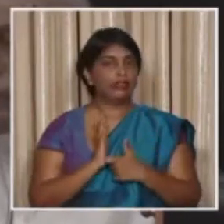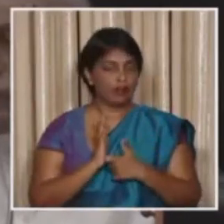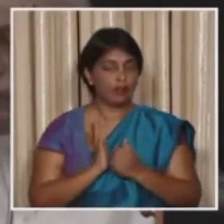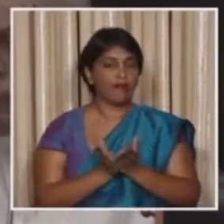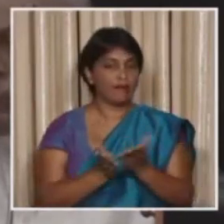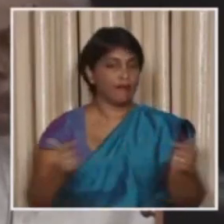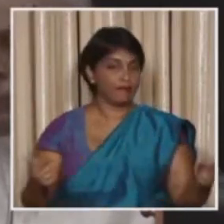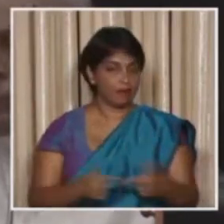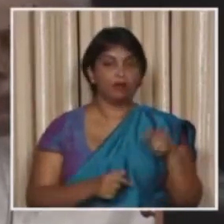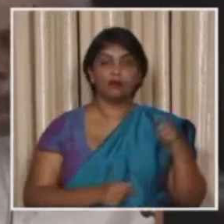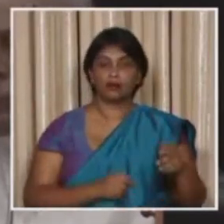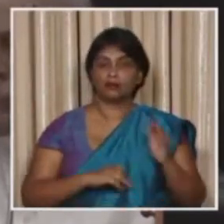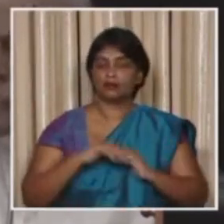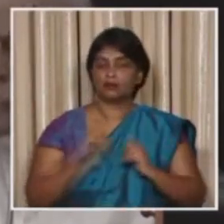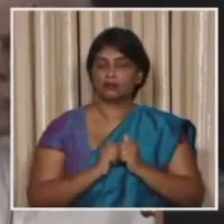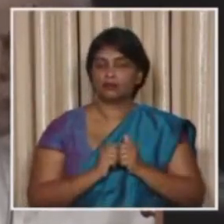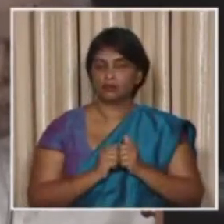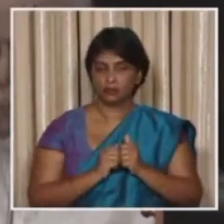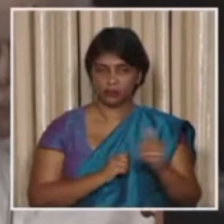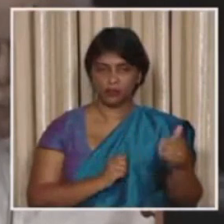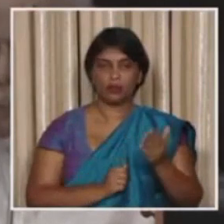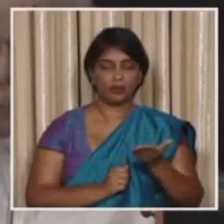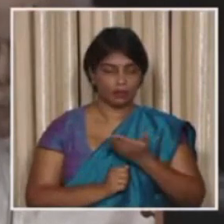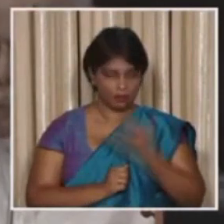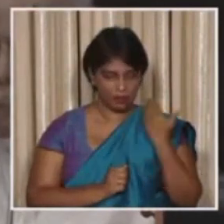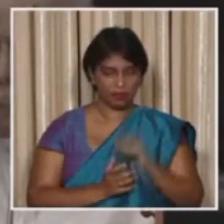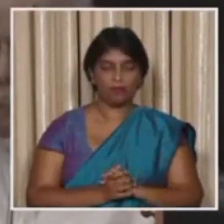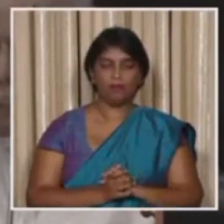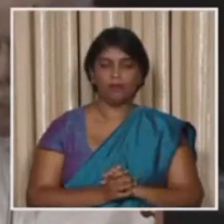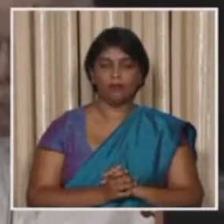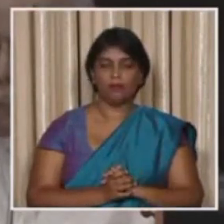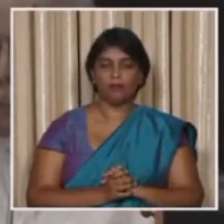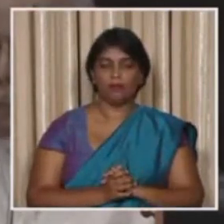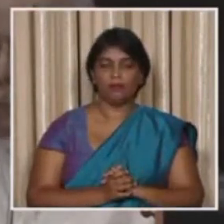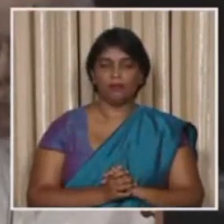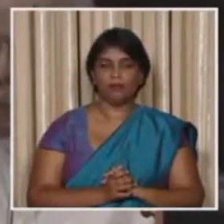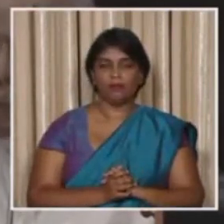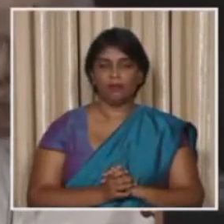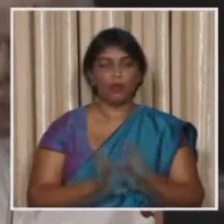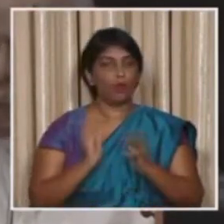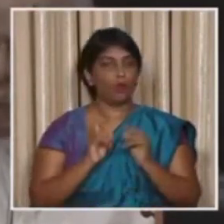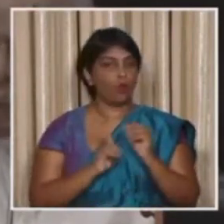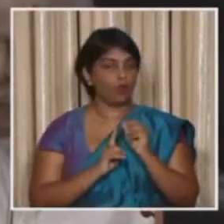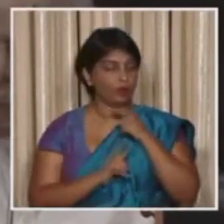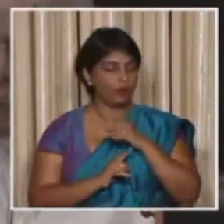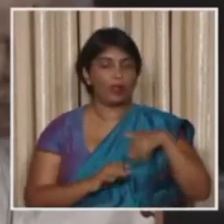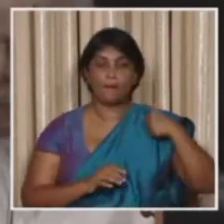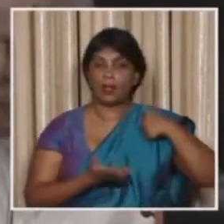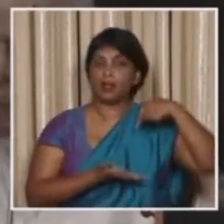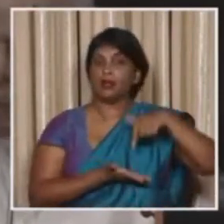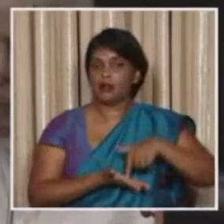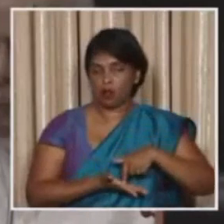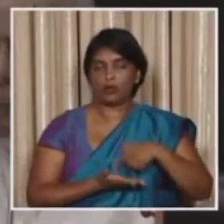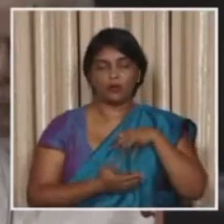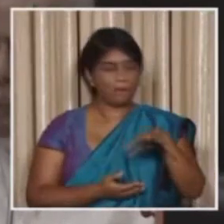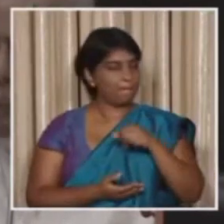Poonareen is being earmarked to be developed as the main town for this purpose. We have already taken steps on creating a